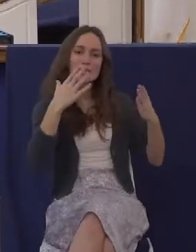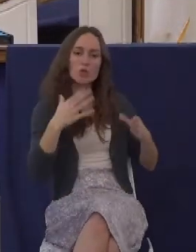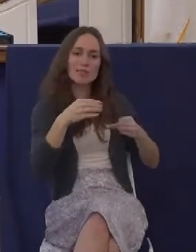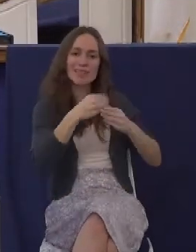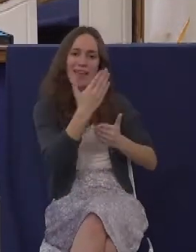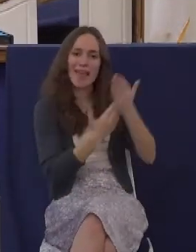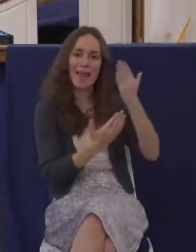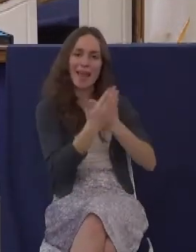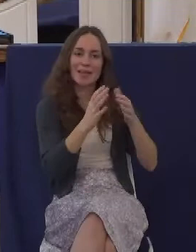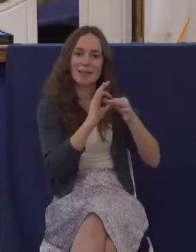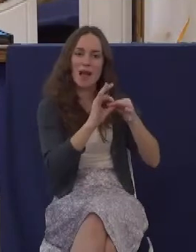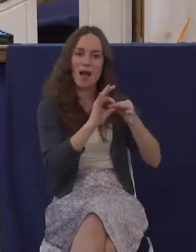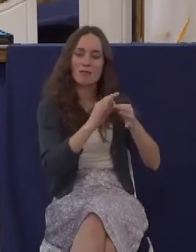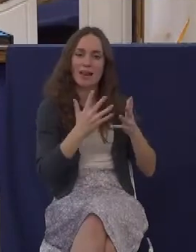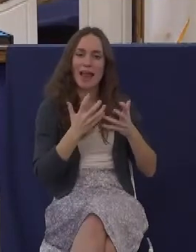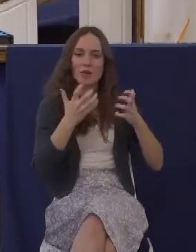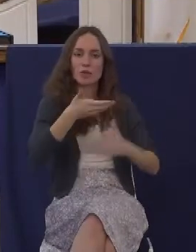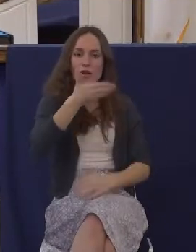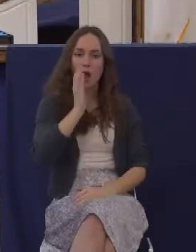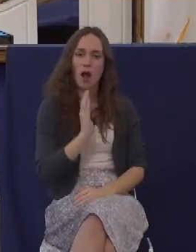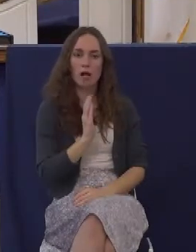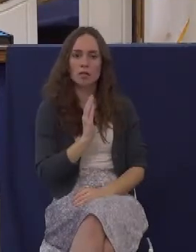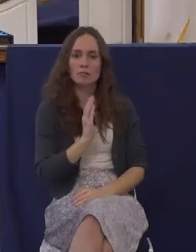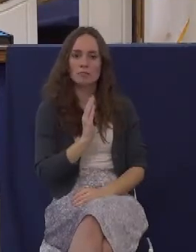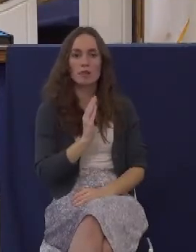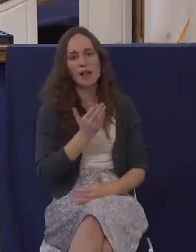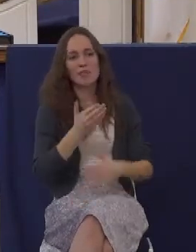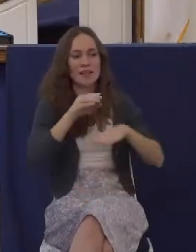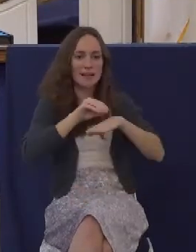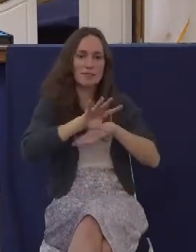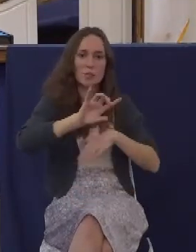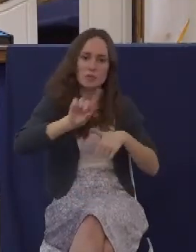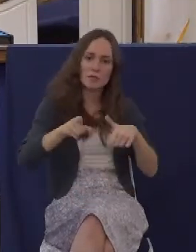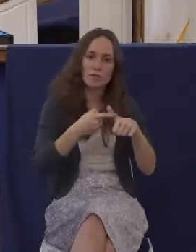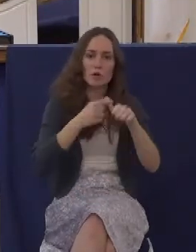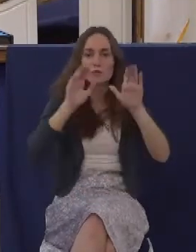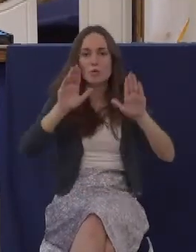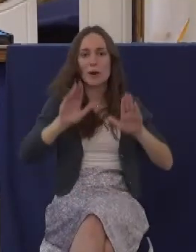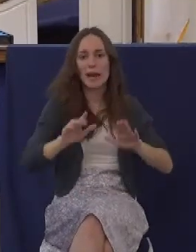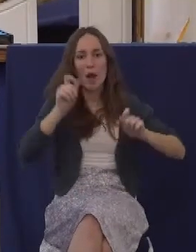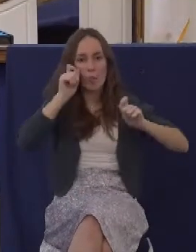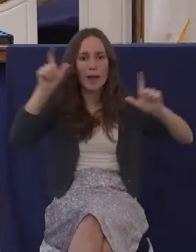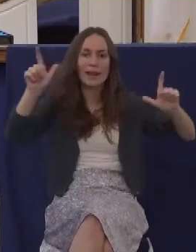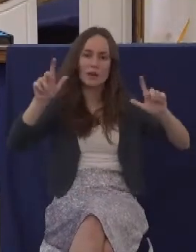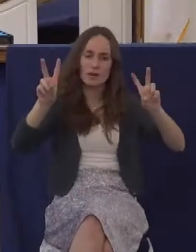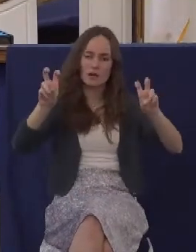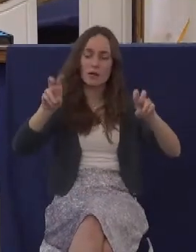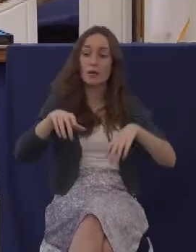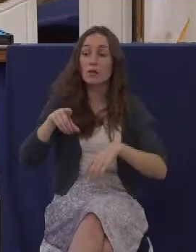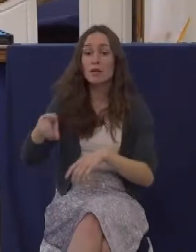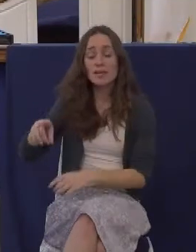the First Great Awakening. He preached a sermon called Hypocrites Deficient in the Duty of